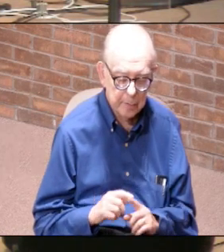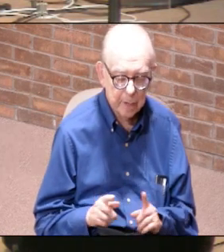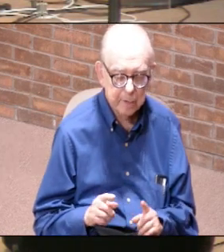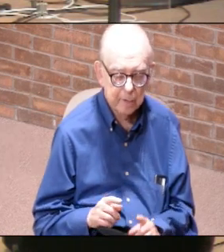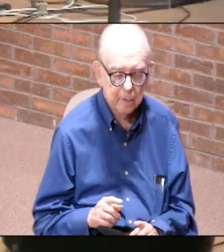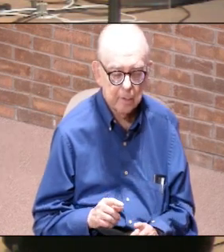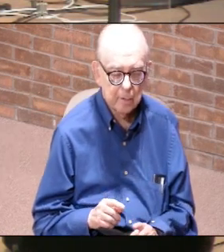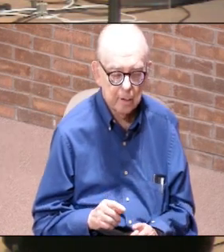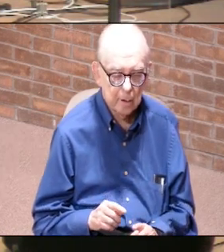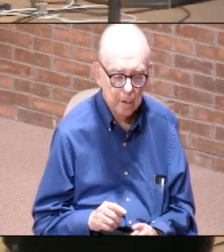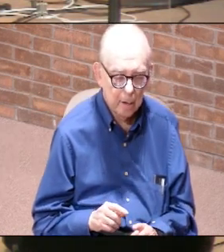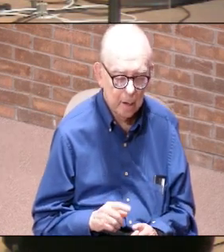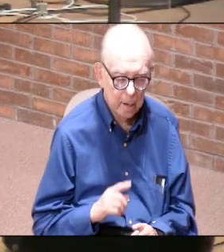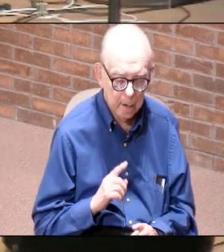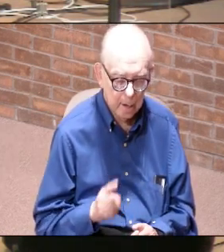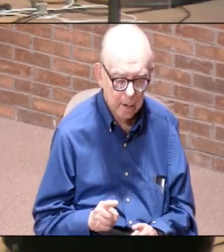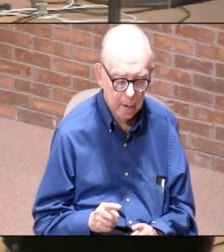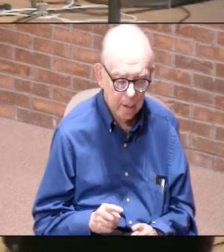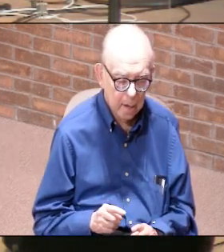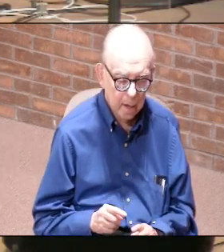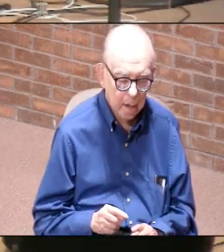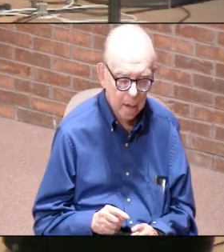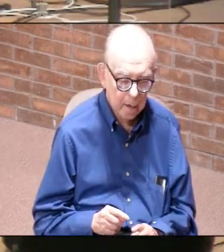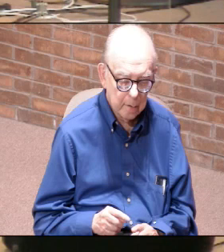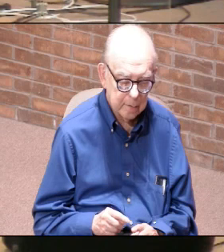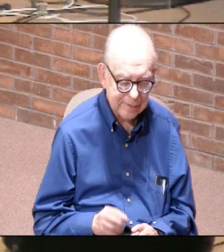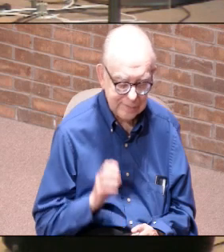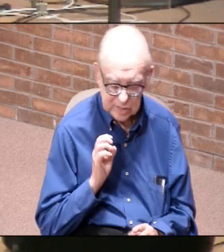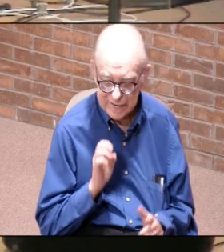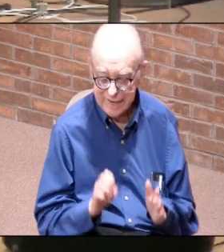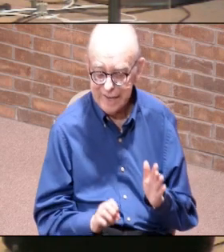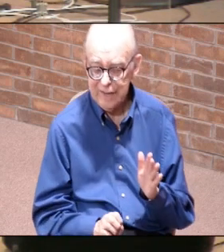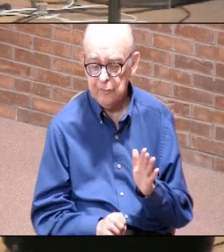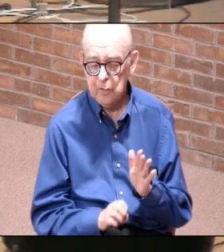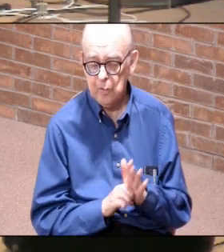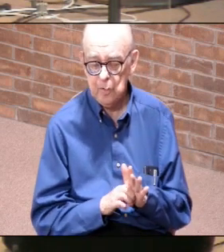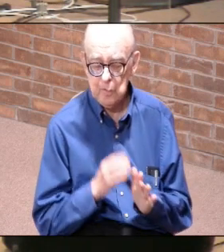But it was a very evil,